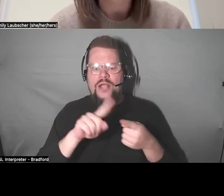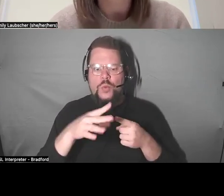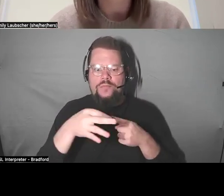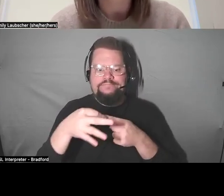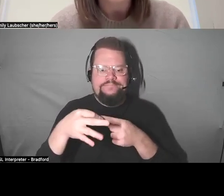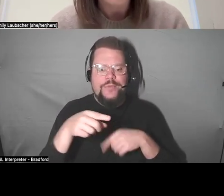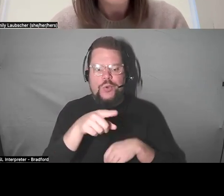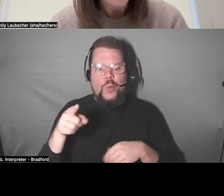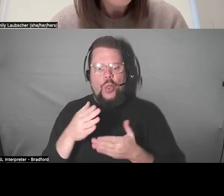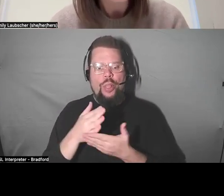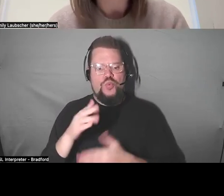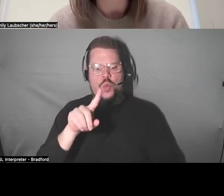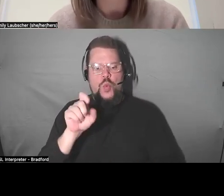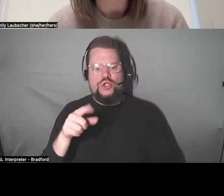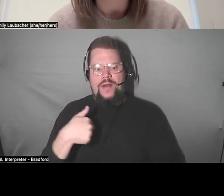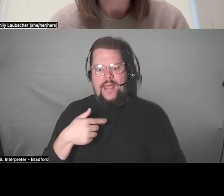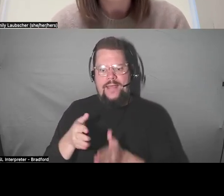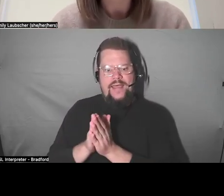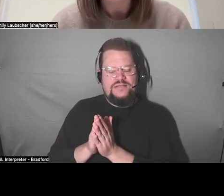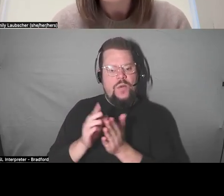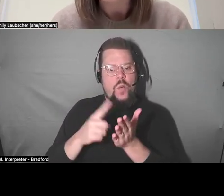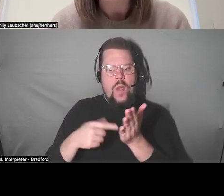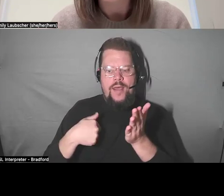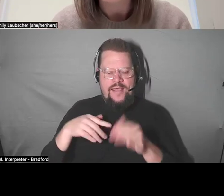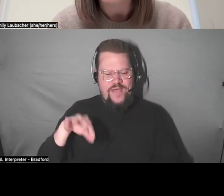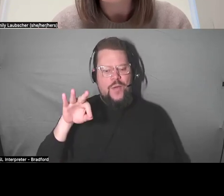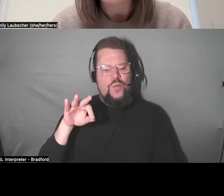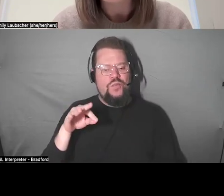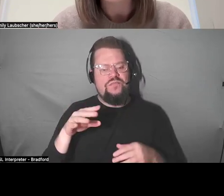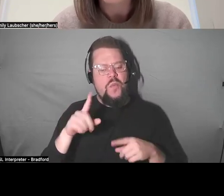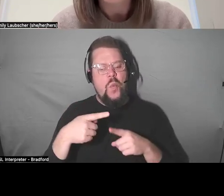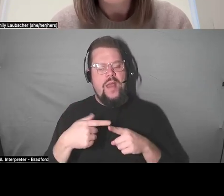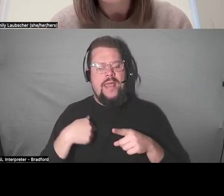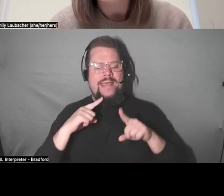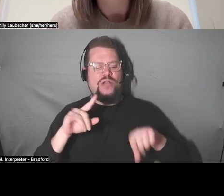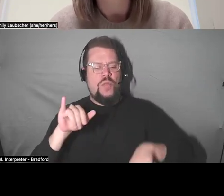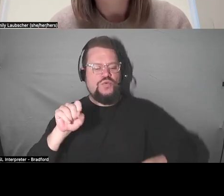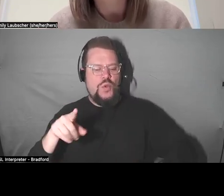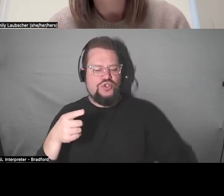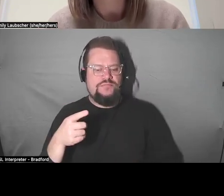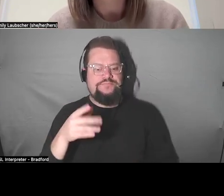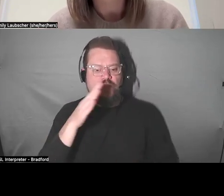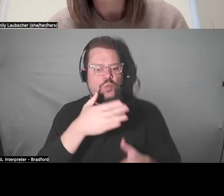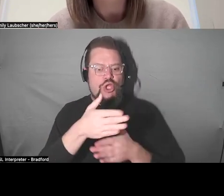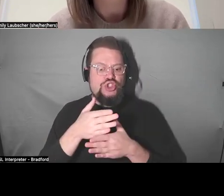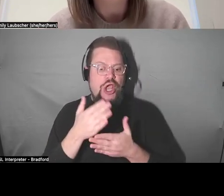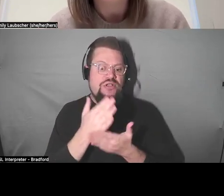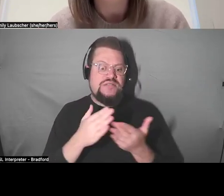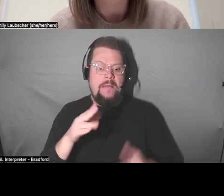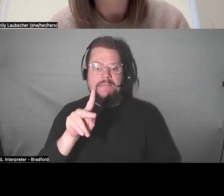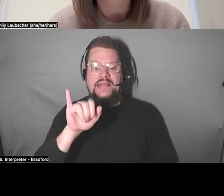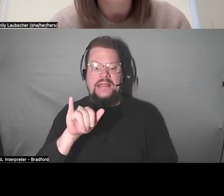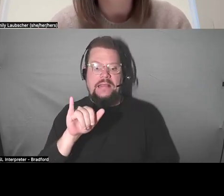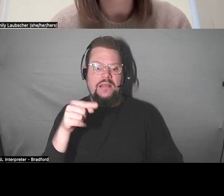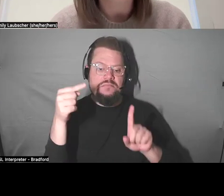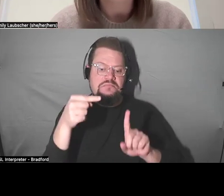the questions that I asked and what I found as I attempted to answer them, and I'll share some of the key lessons that